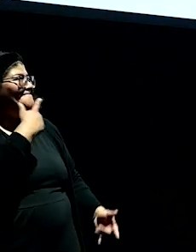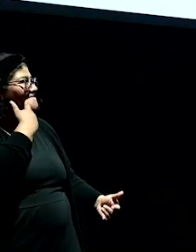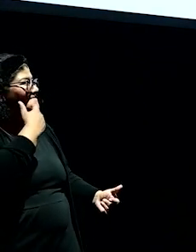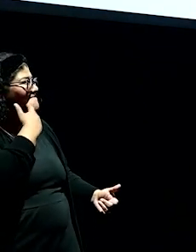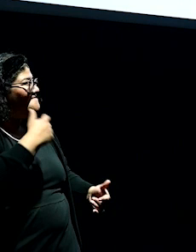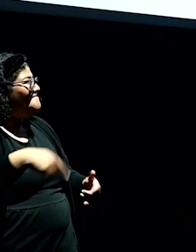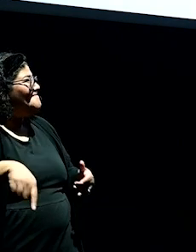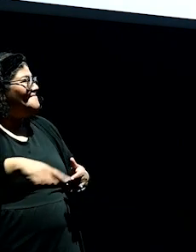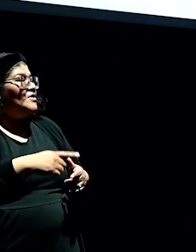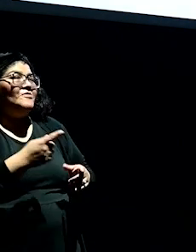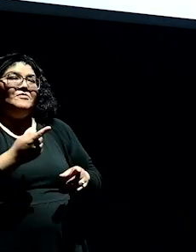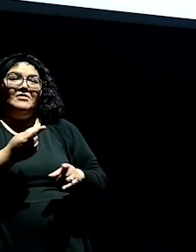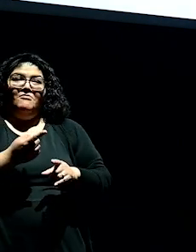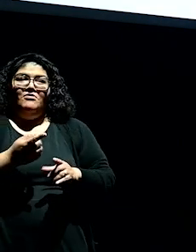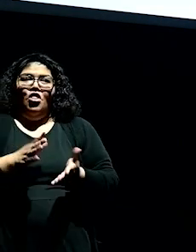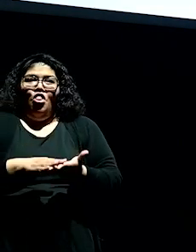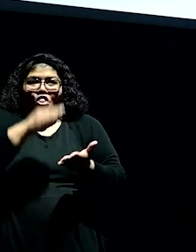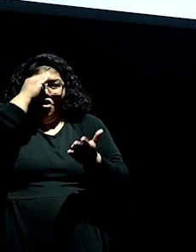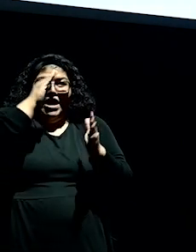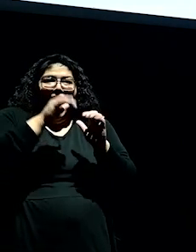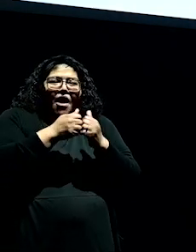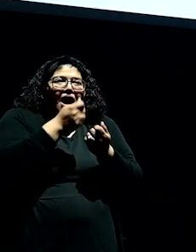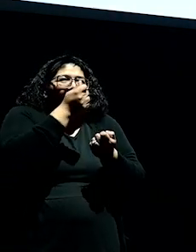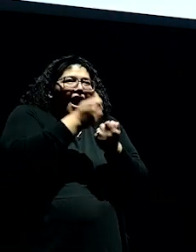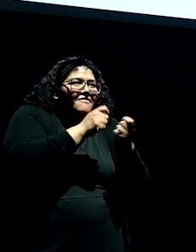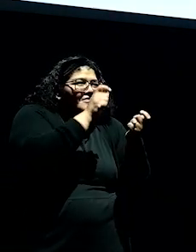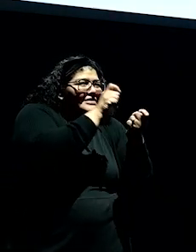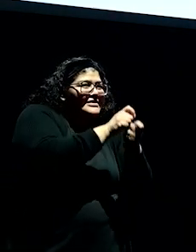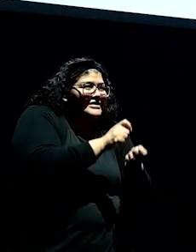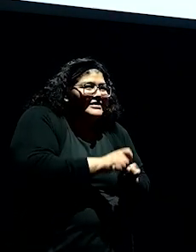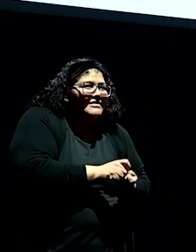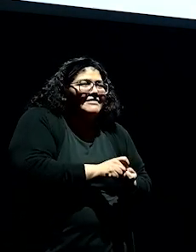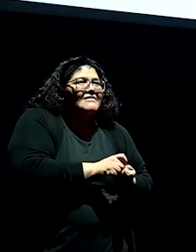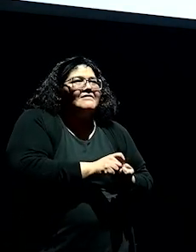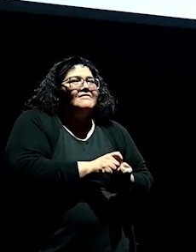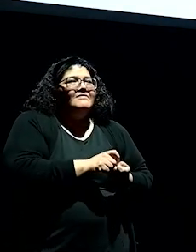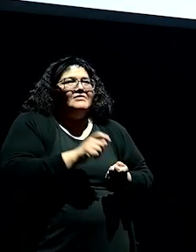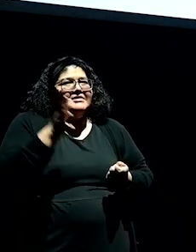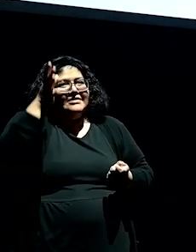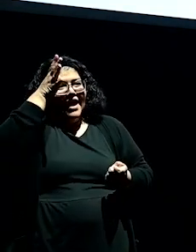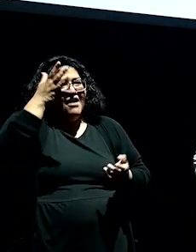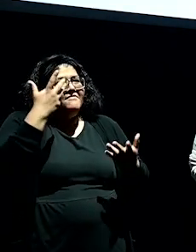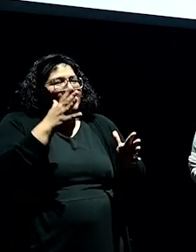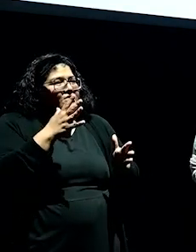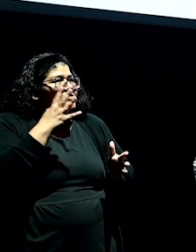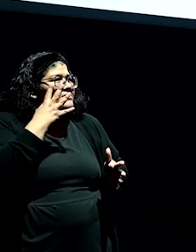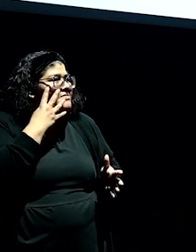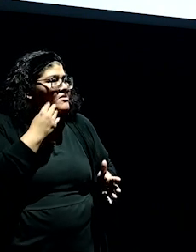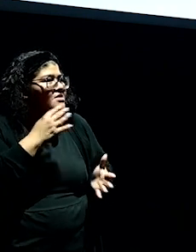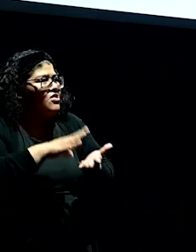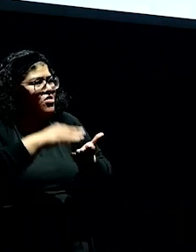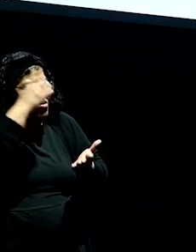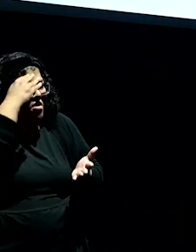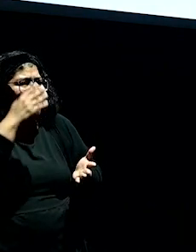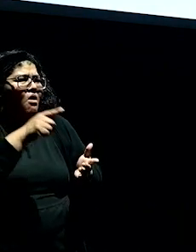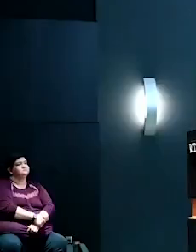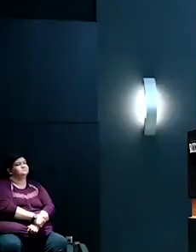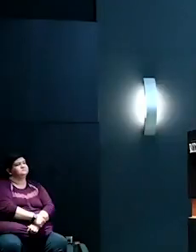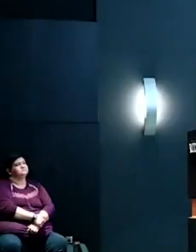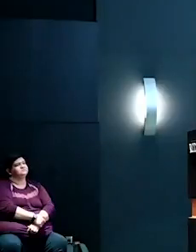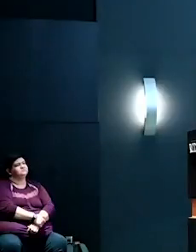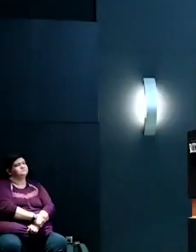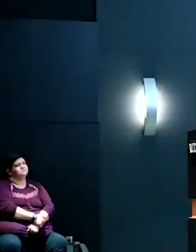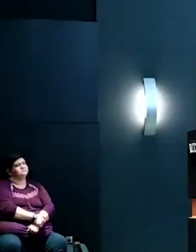learning how every detail, every shadow, the position of the